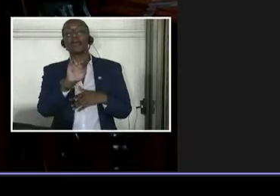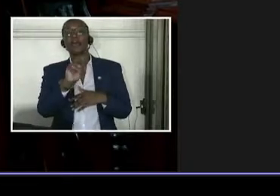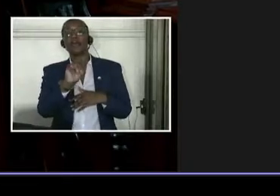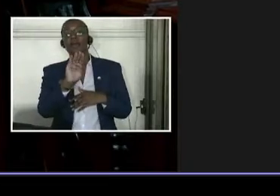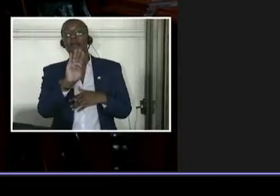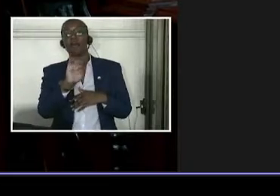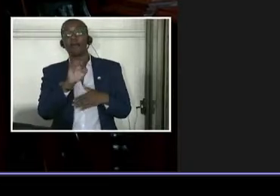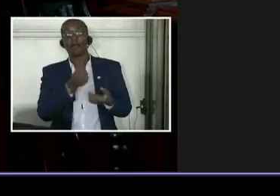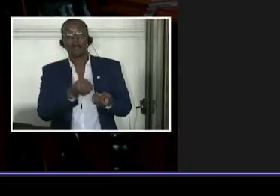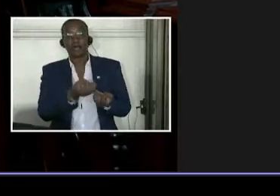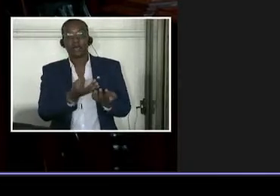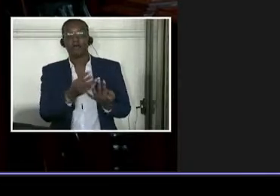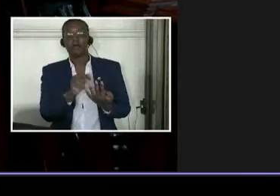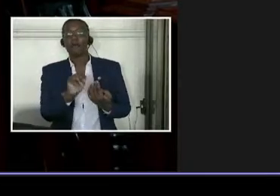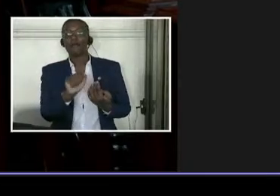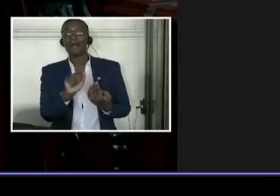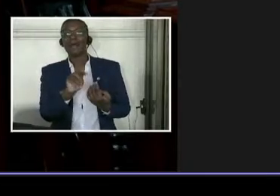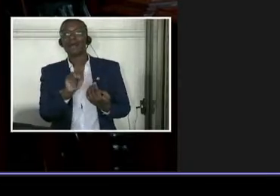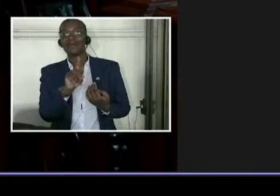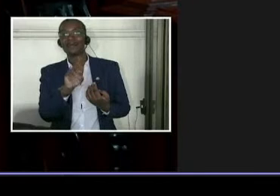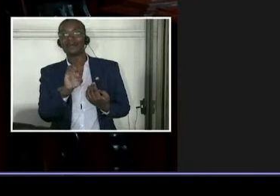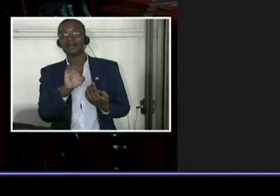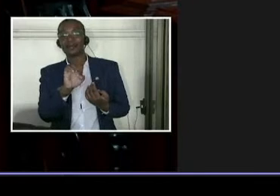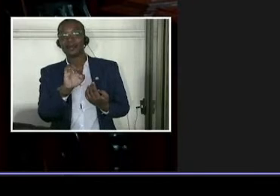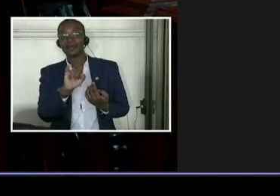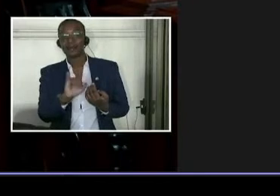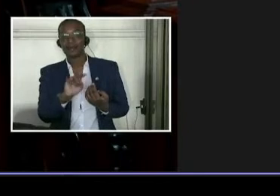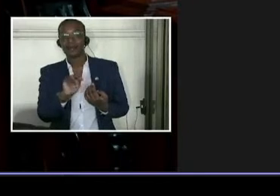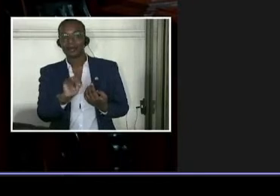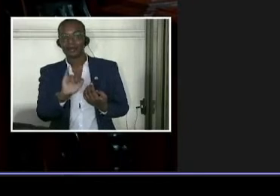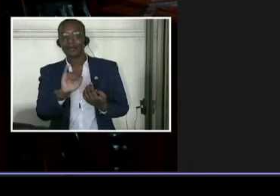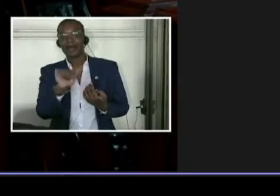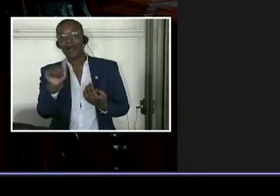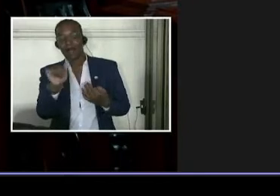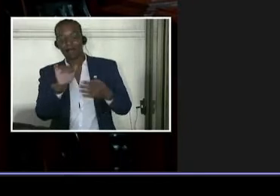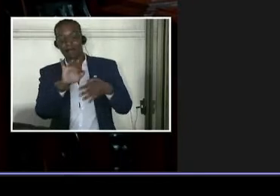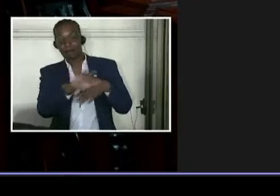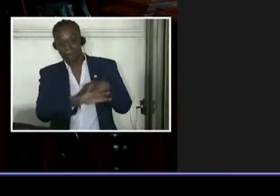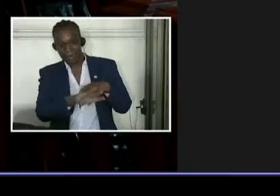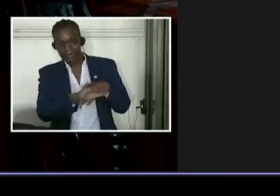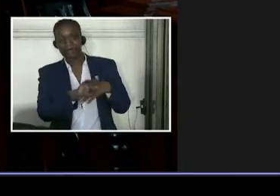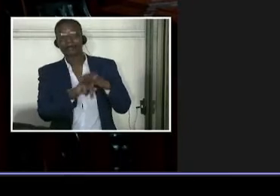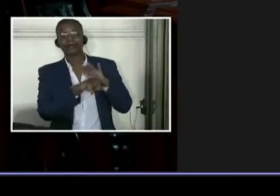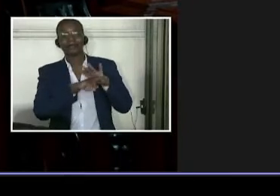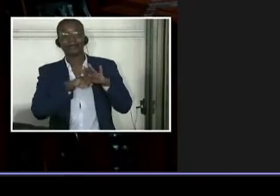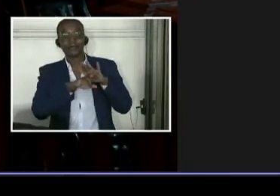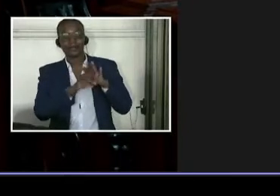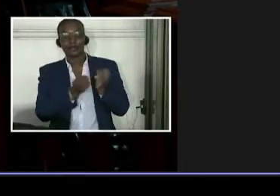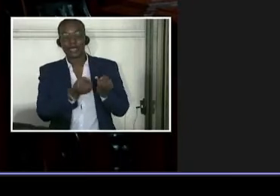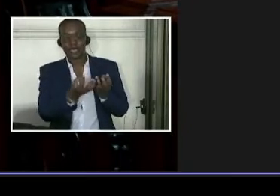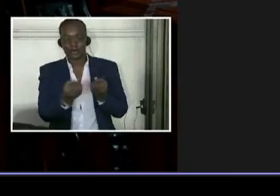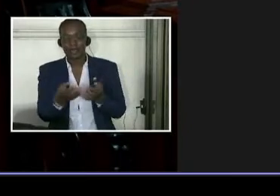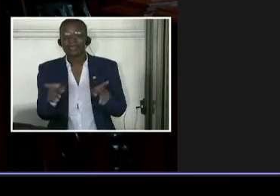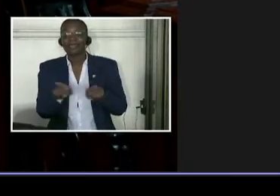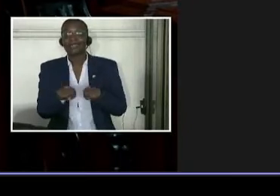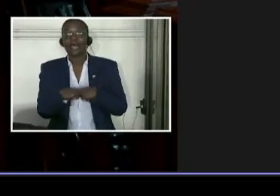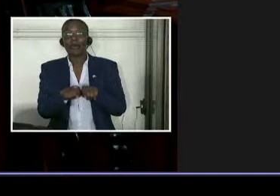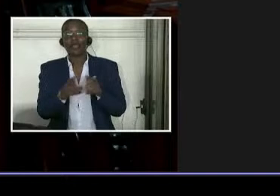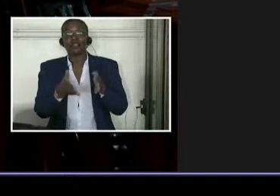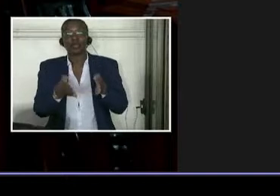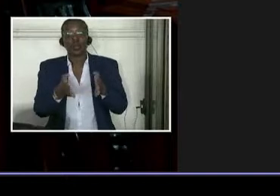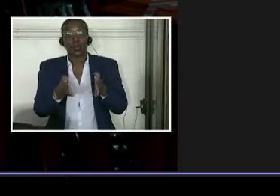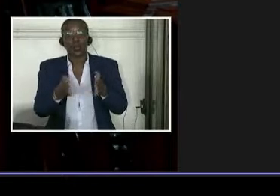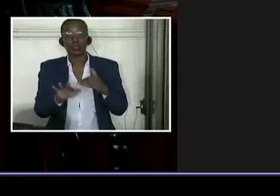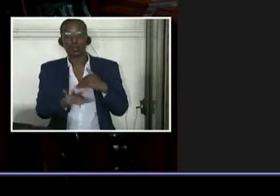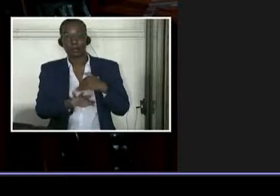Mandeni, Maphumulo and Ndwedwe, relief packages were also allocated to Reinkonyeni, Mthonjaneni and Ngqutu. Following my visit to